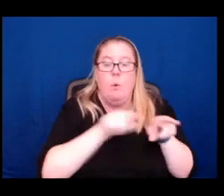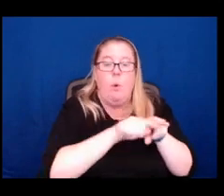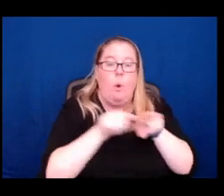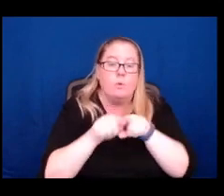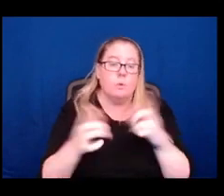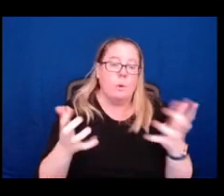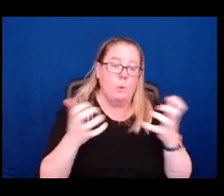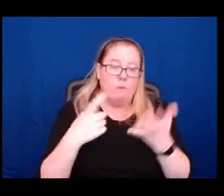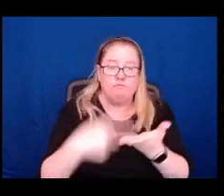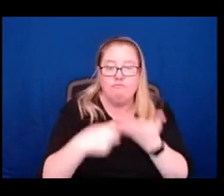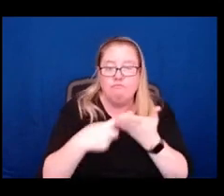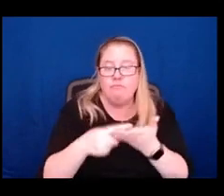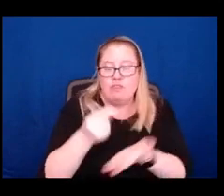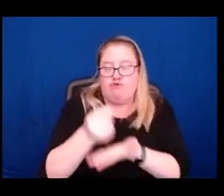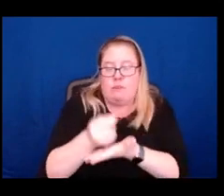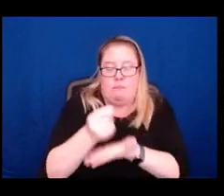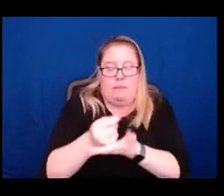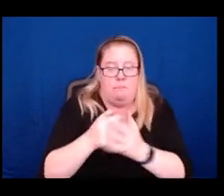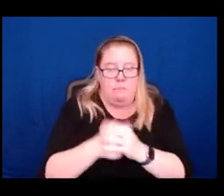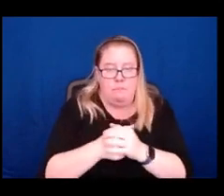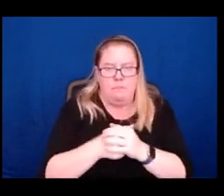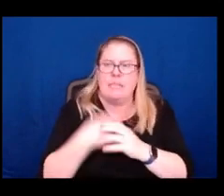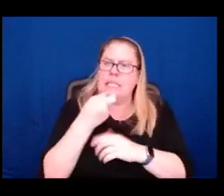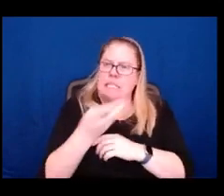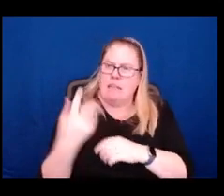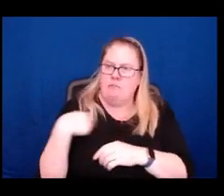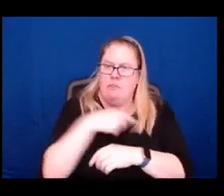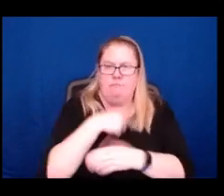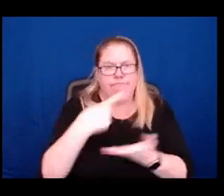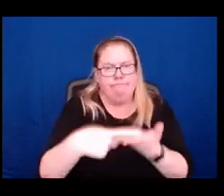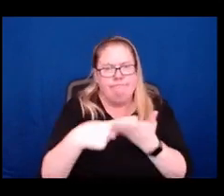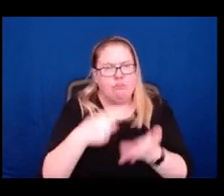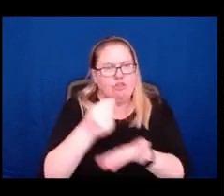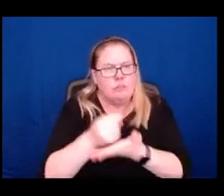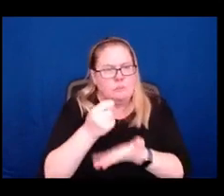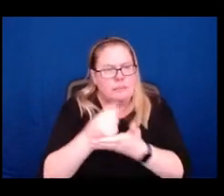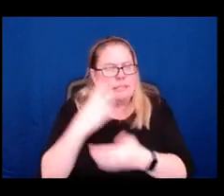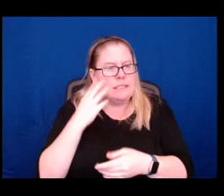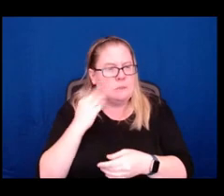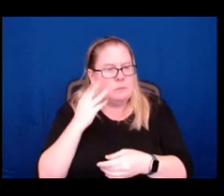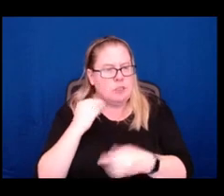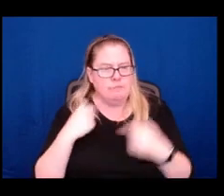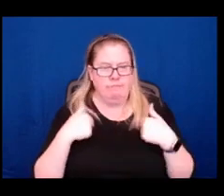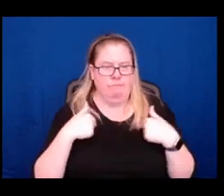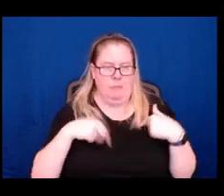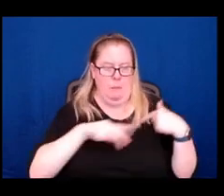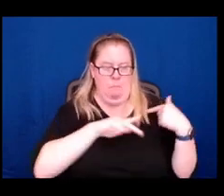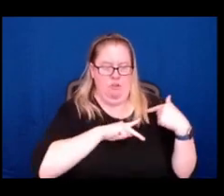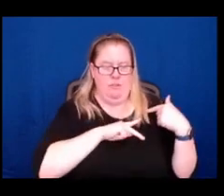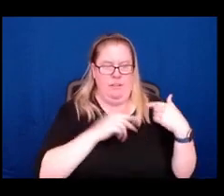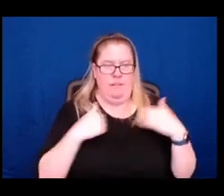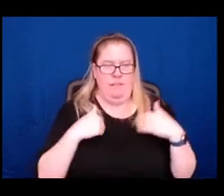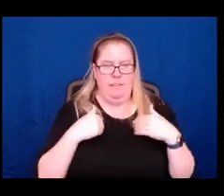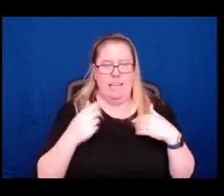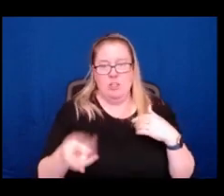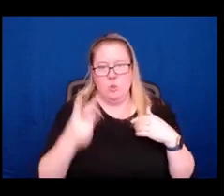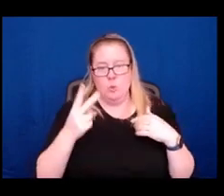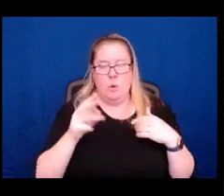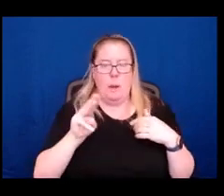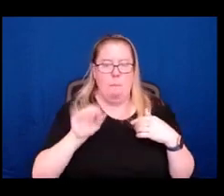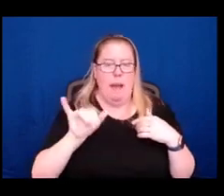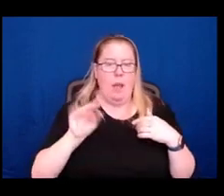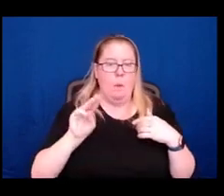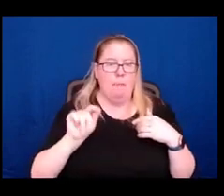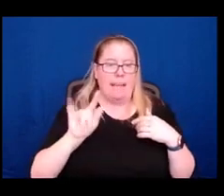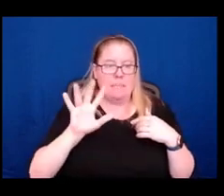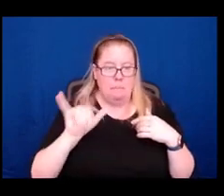I want to also talk about treatments, because we've had several of us talk about the treatments that we've had. I personally have had two myomectomies.